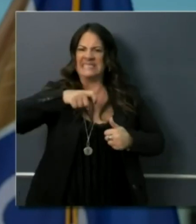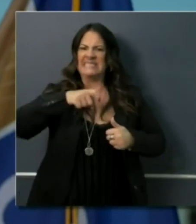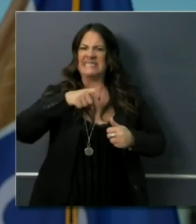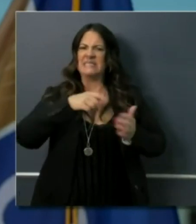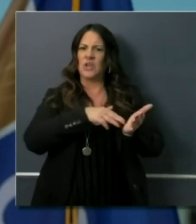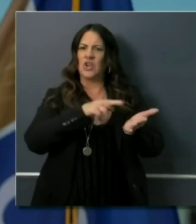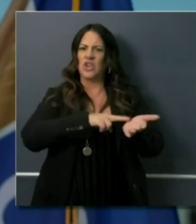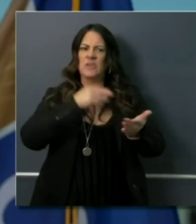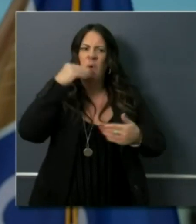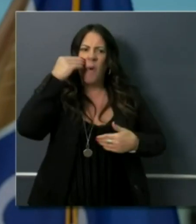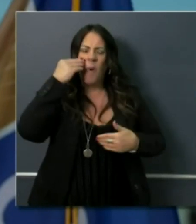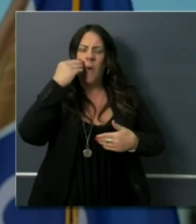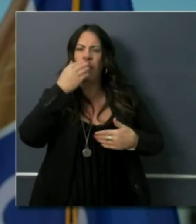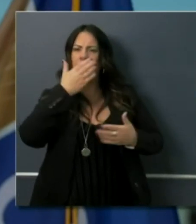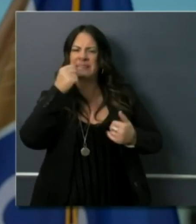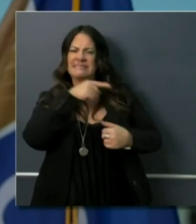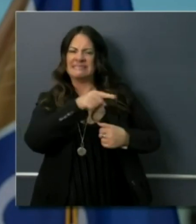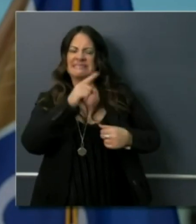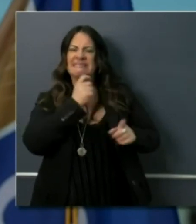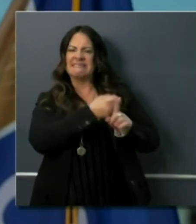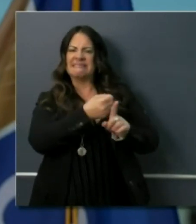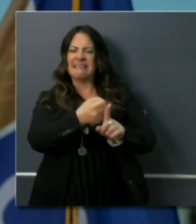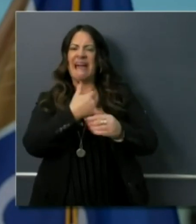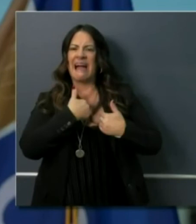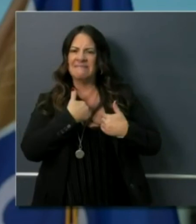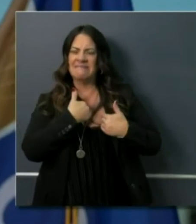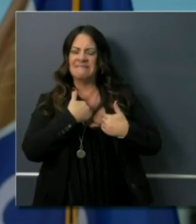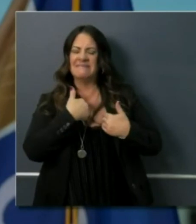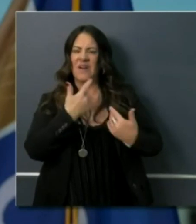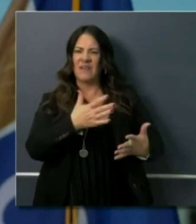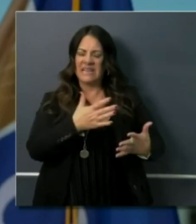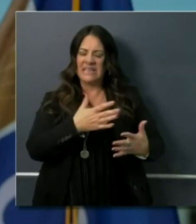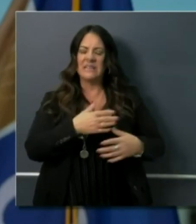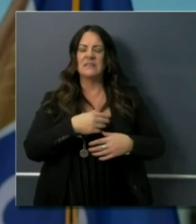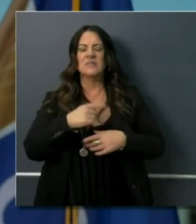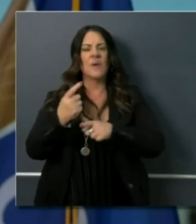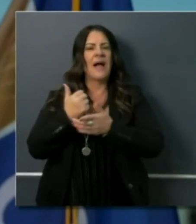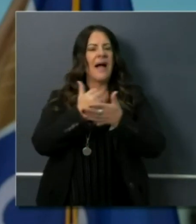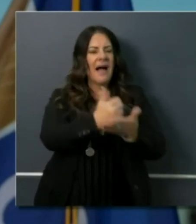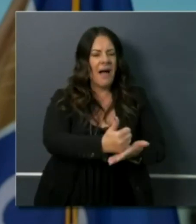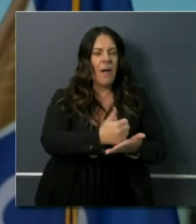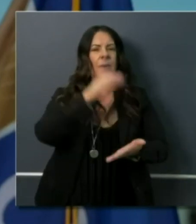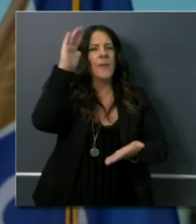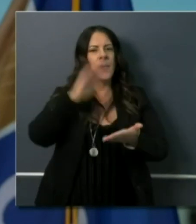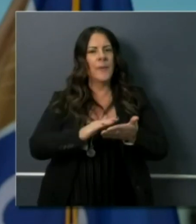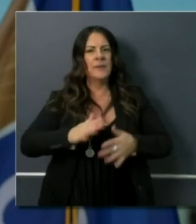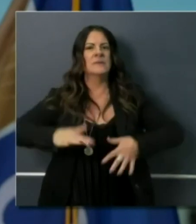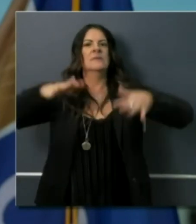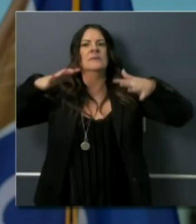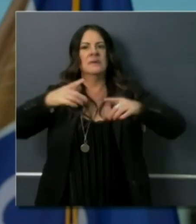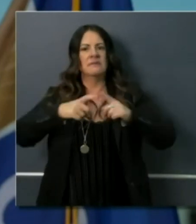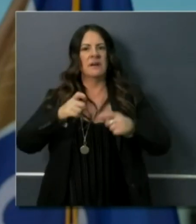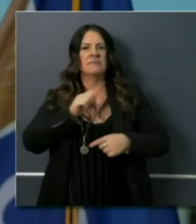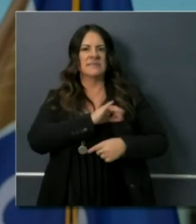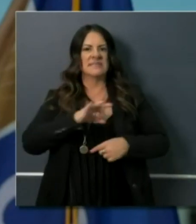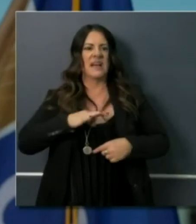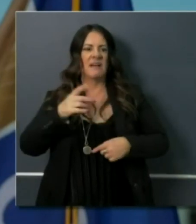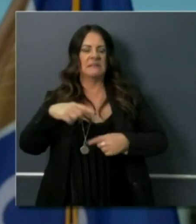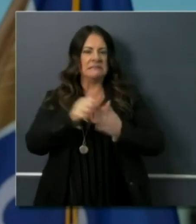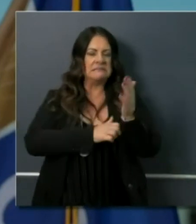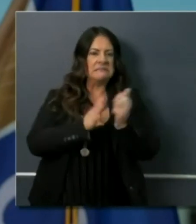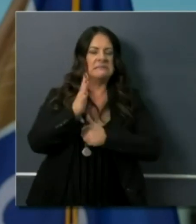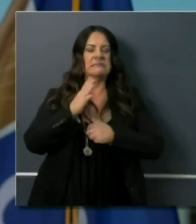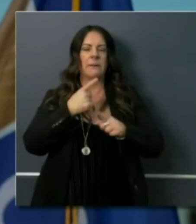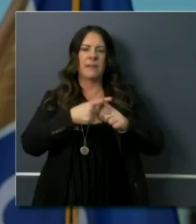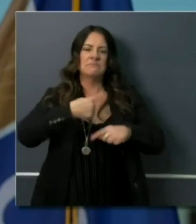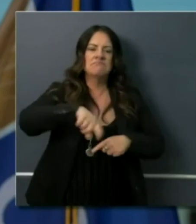some of the PPE anxiety that we know is very real as well. Just in addition to the larger cash that we